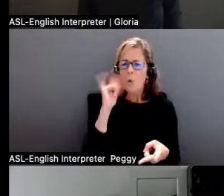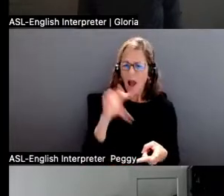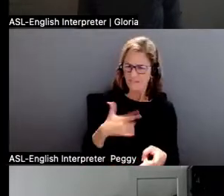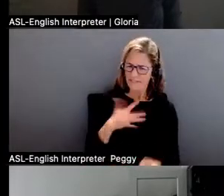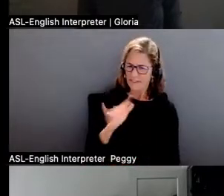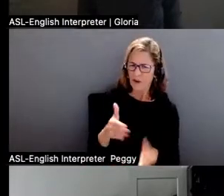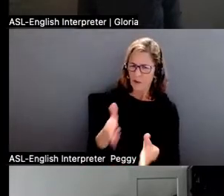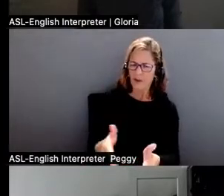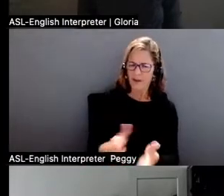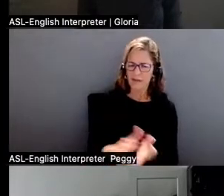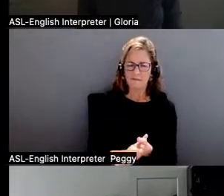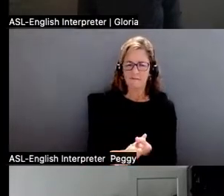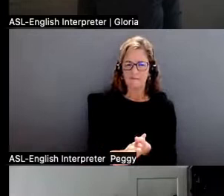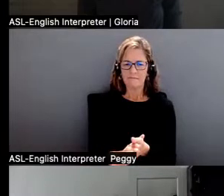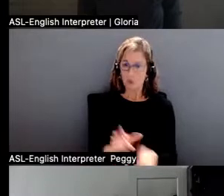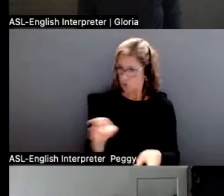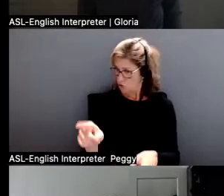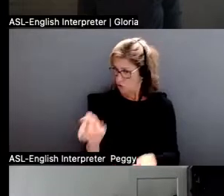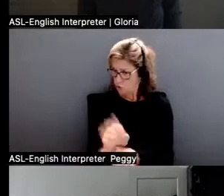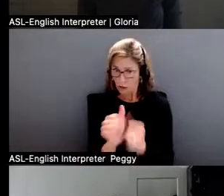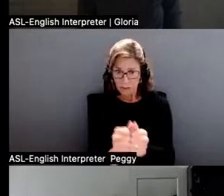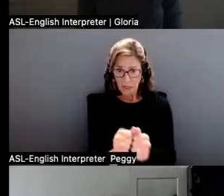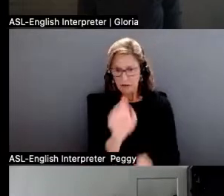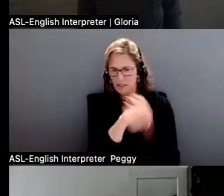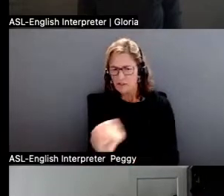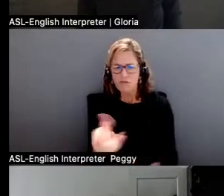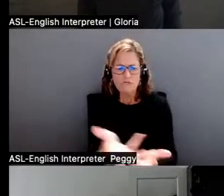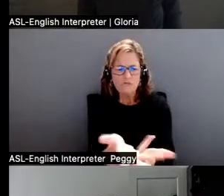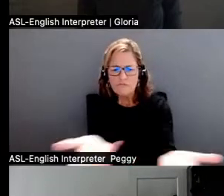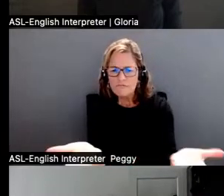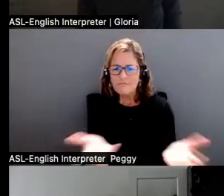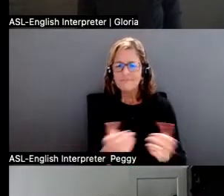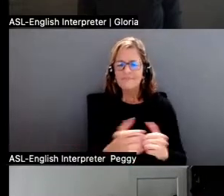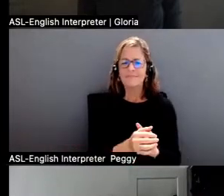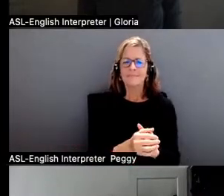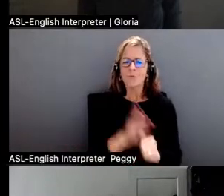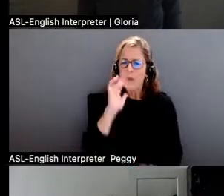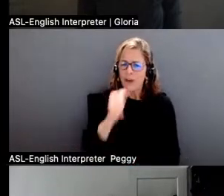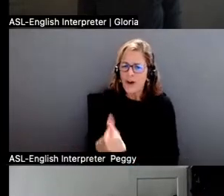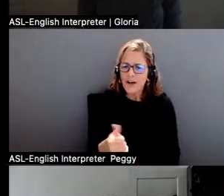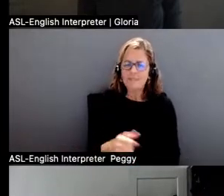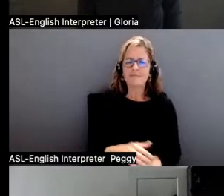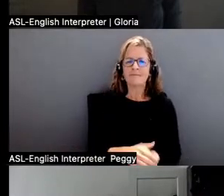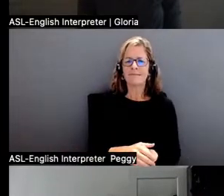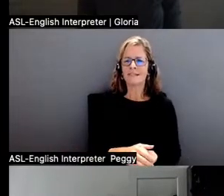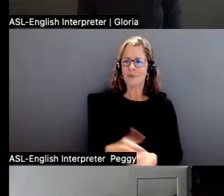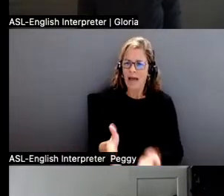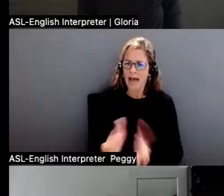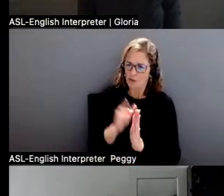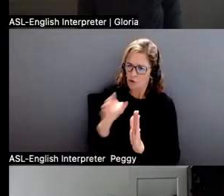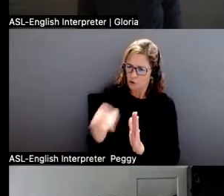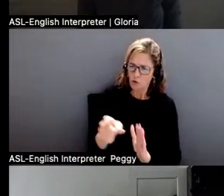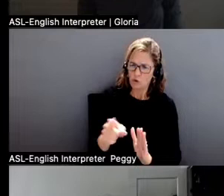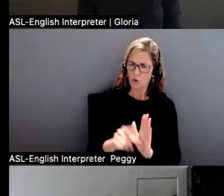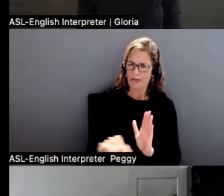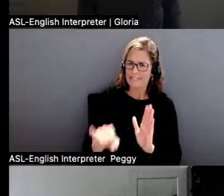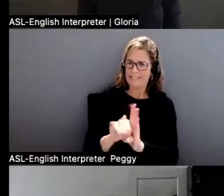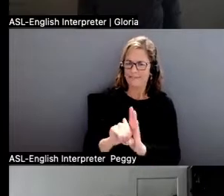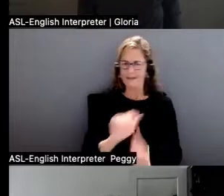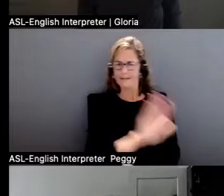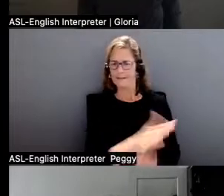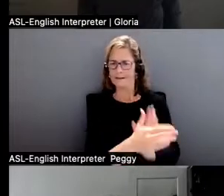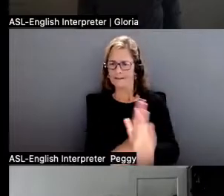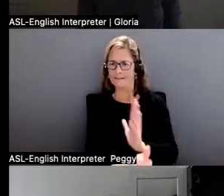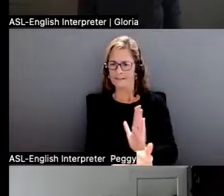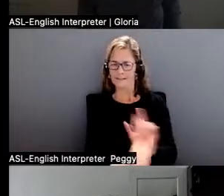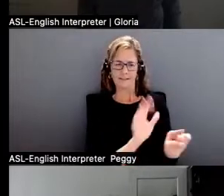or didn't work together and why. Having them identify the skills that their fellow players exhibited during